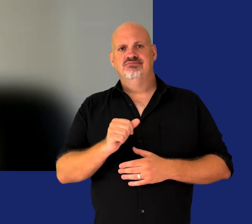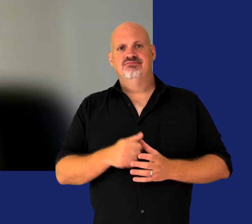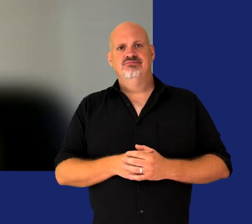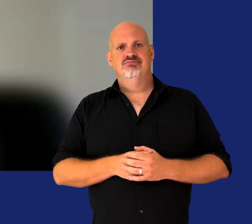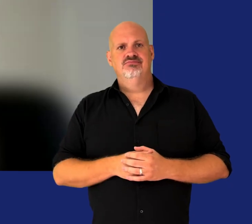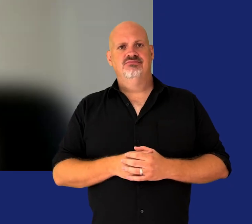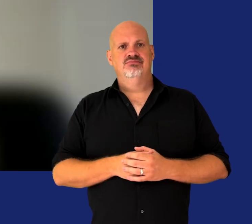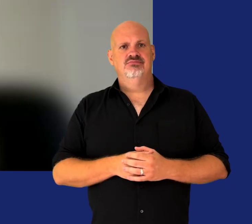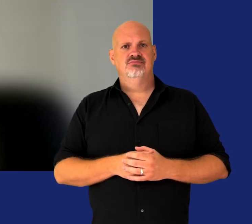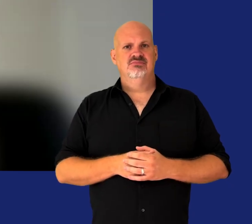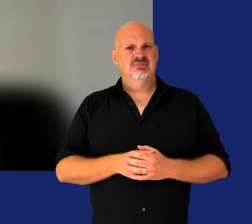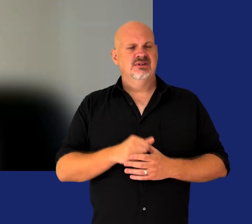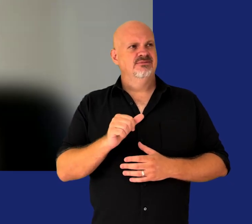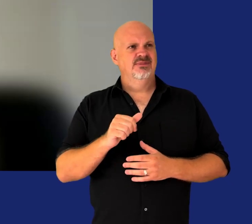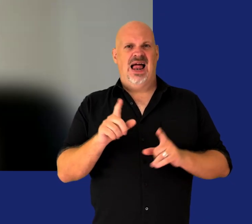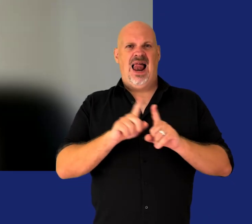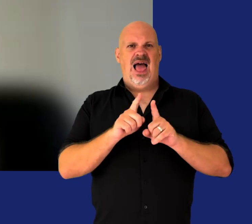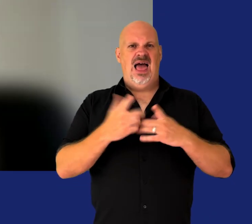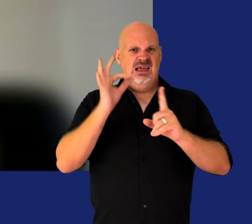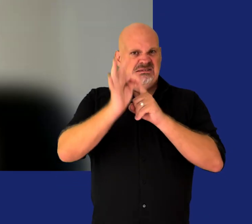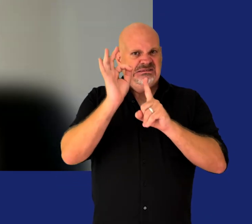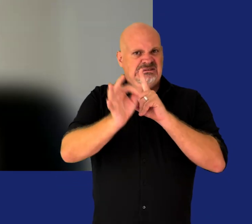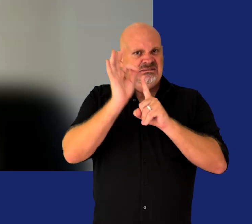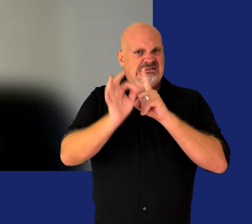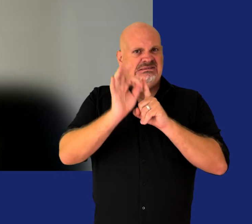Yeah. It's